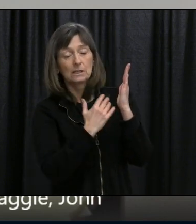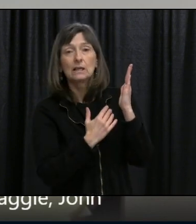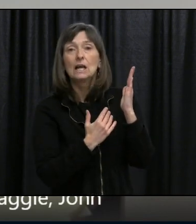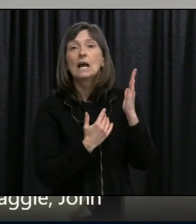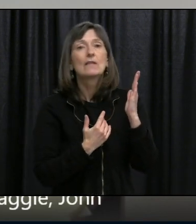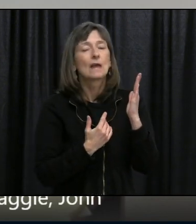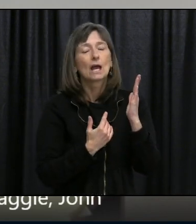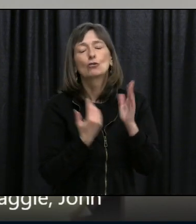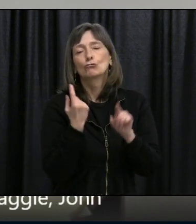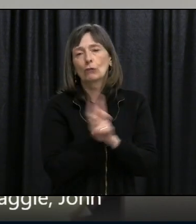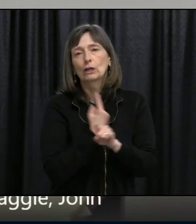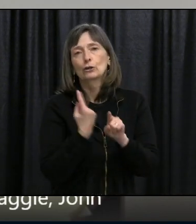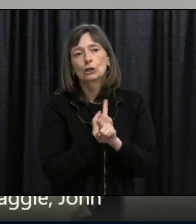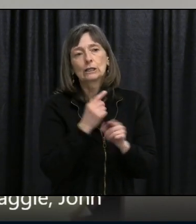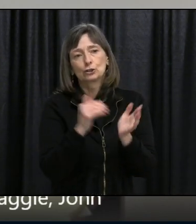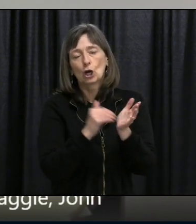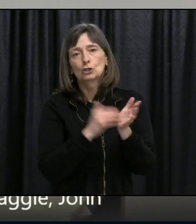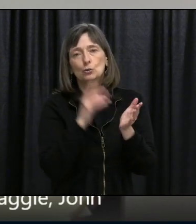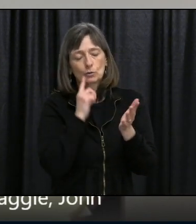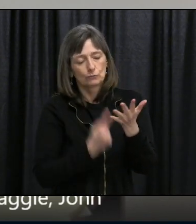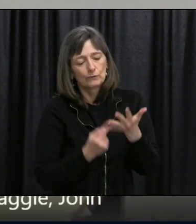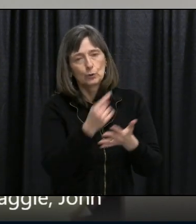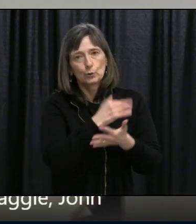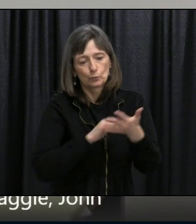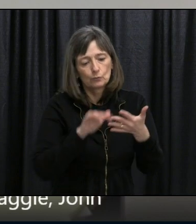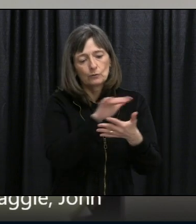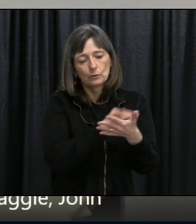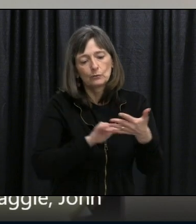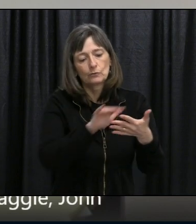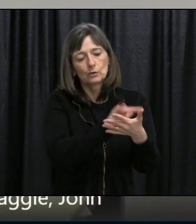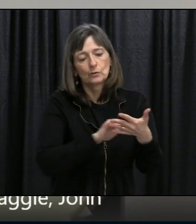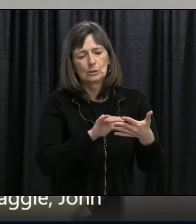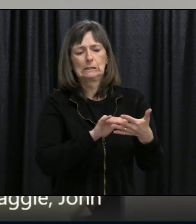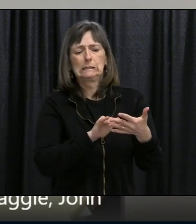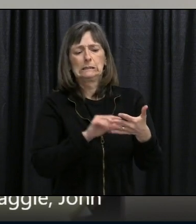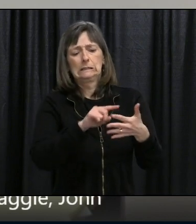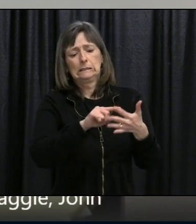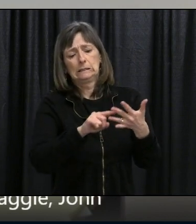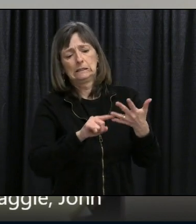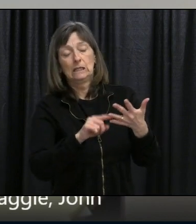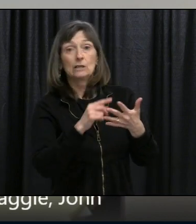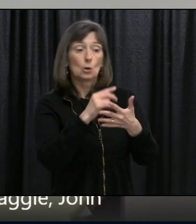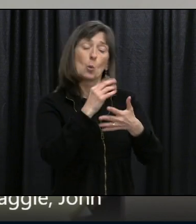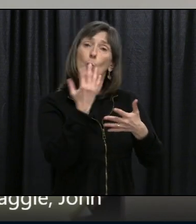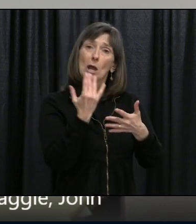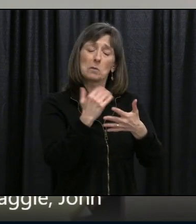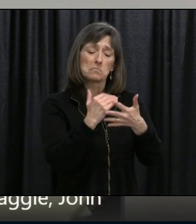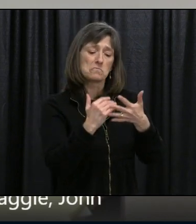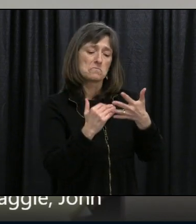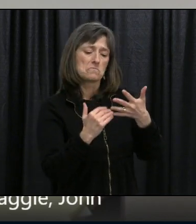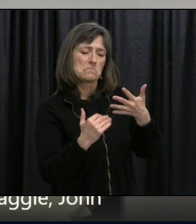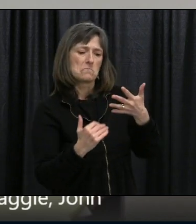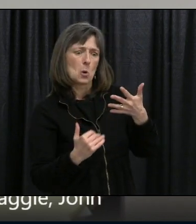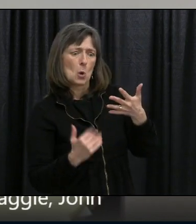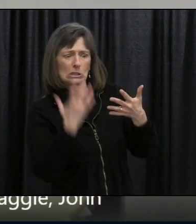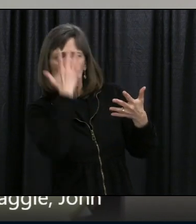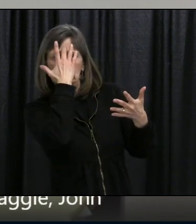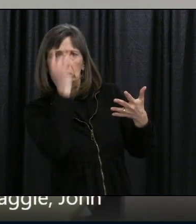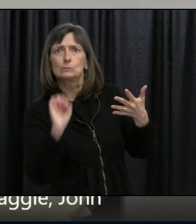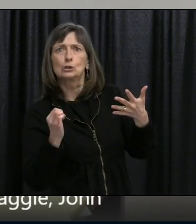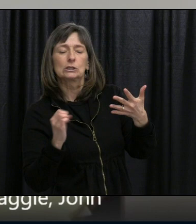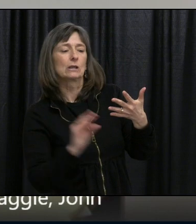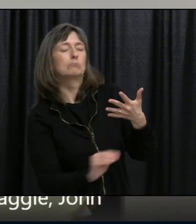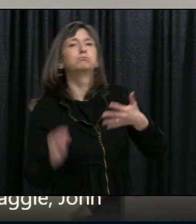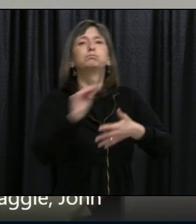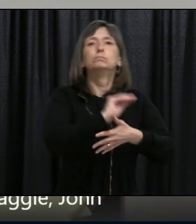on a regular basis by the clinicians. And if it gets to a stage where the clinician felt that they couldn't wait any longer, they have been